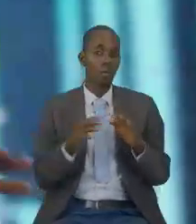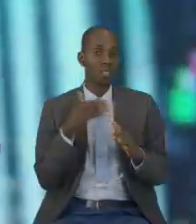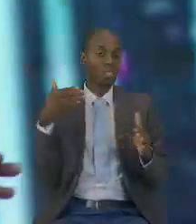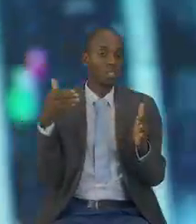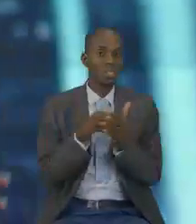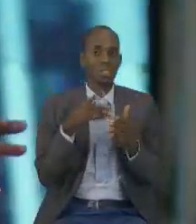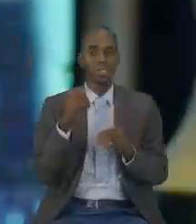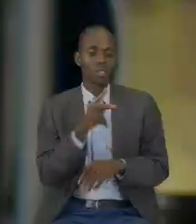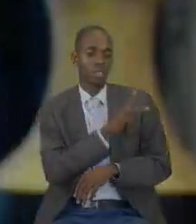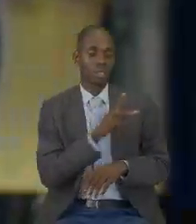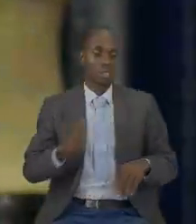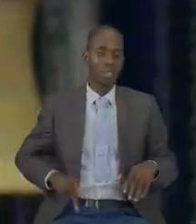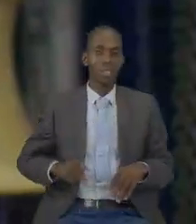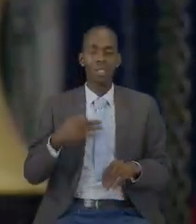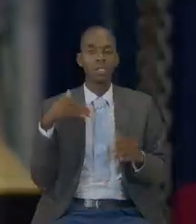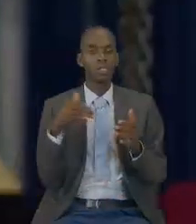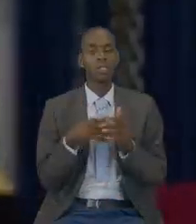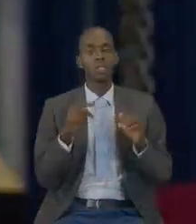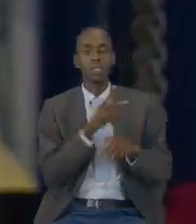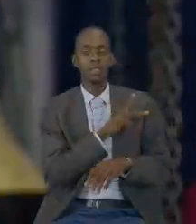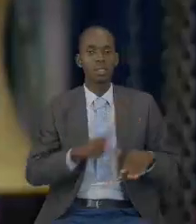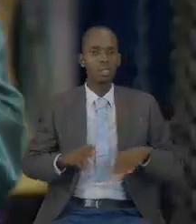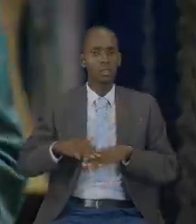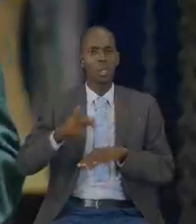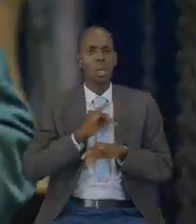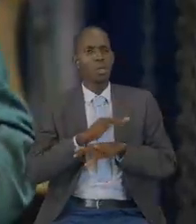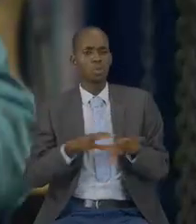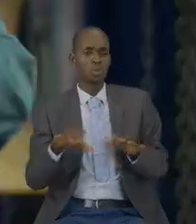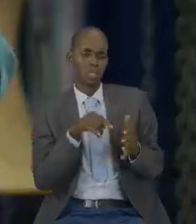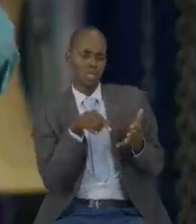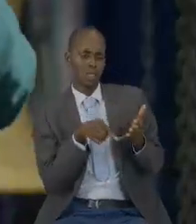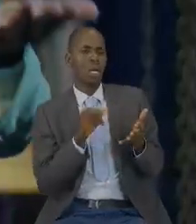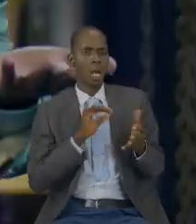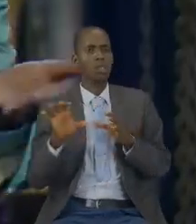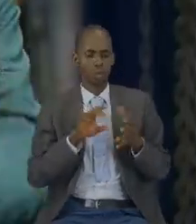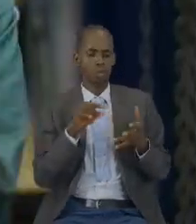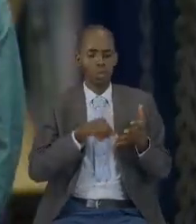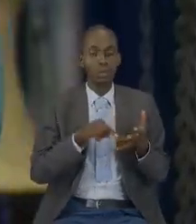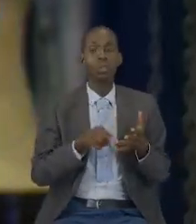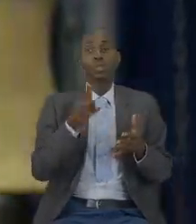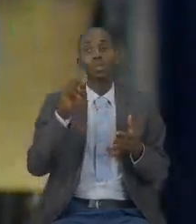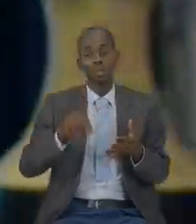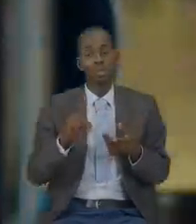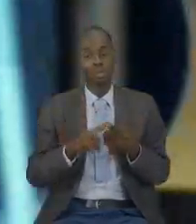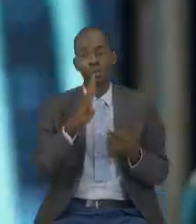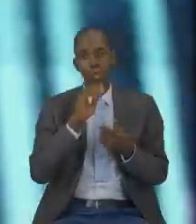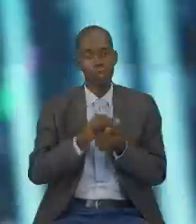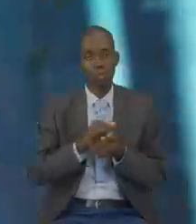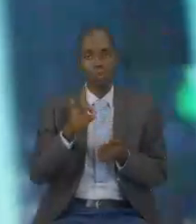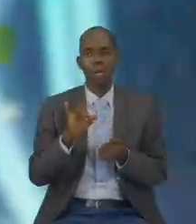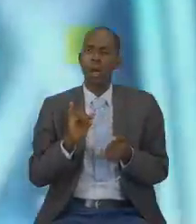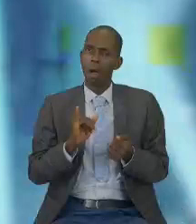the king and against the kingdom, I don't do this, I only do this, you still need the washing. I